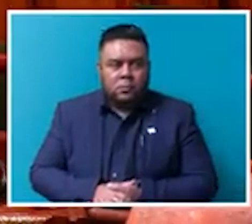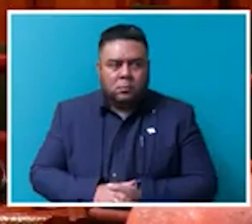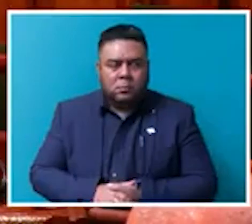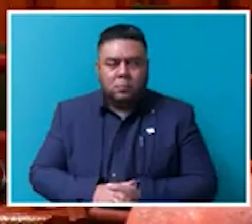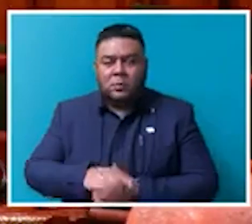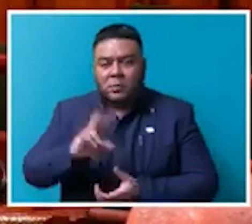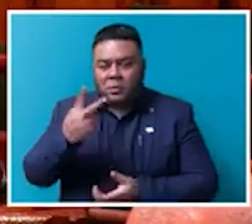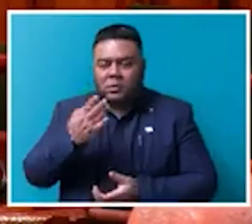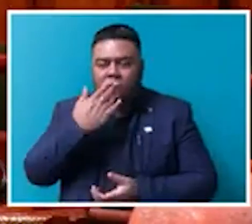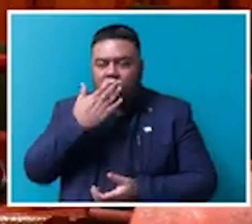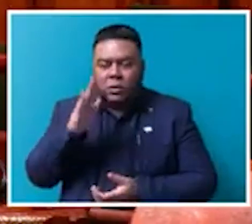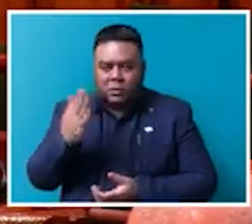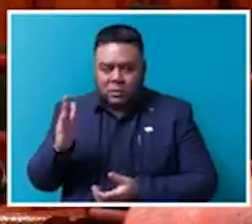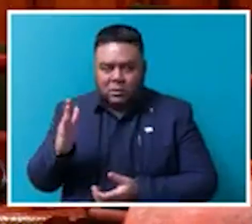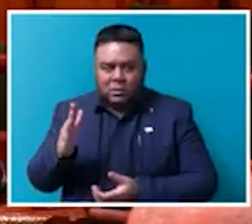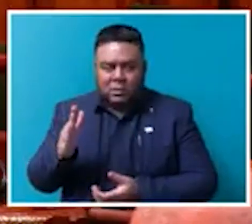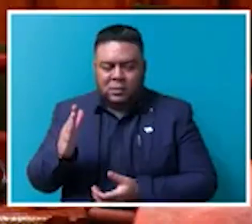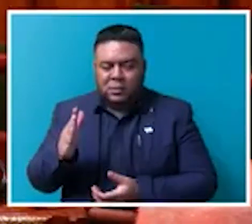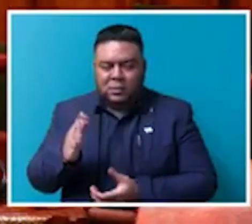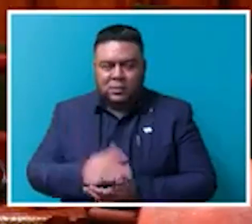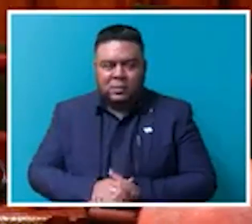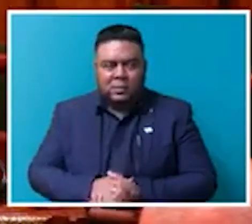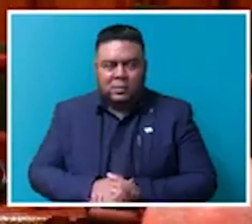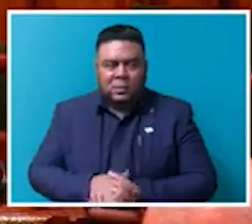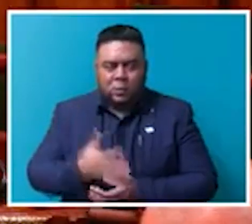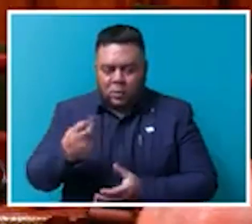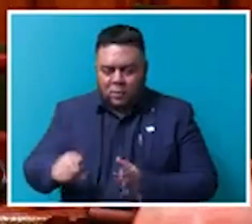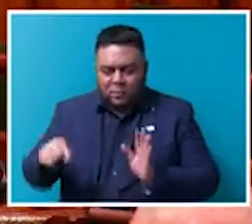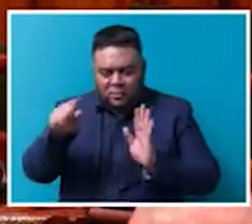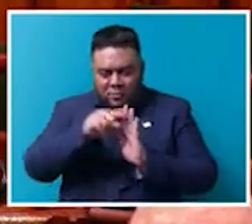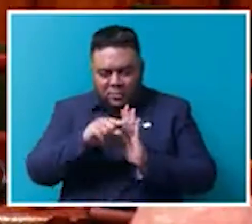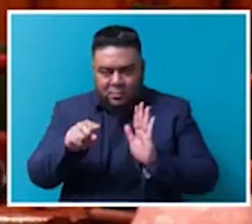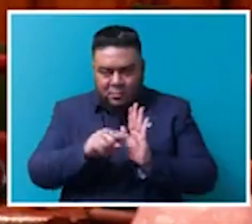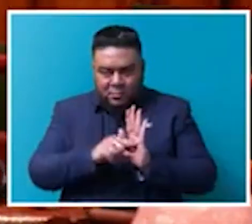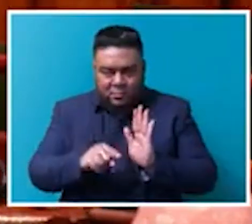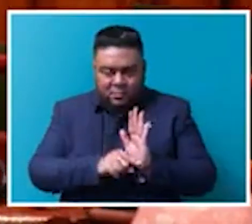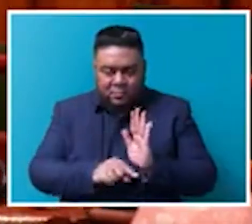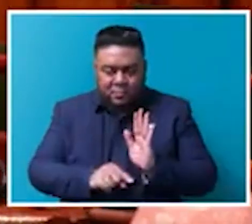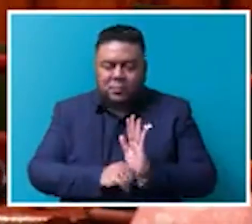August. There's a schedule that we have